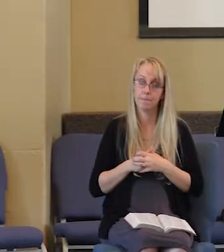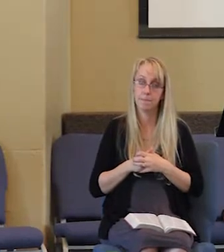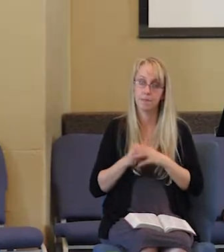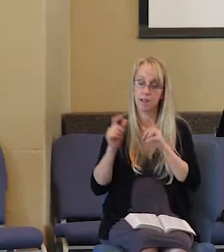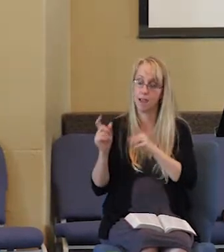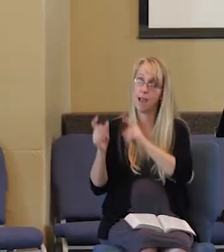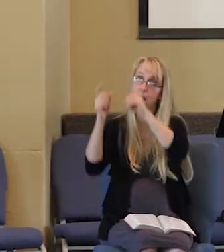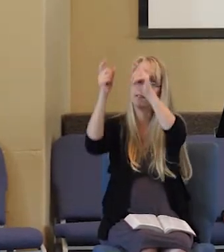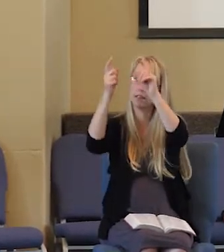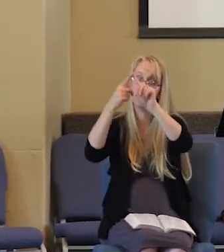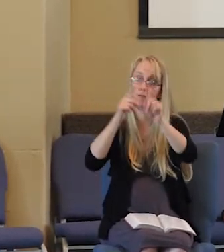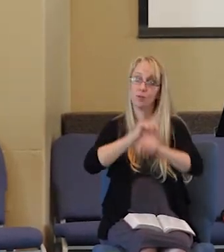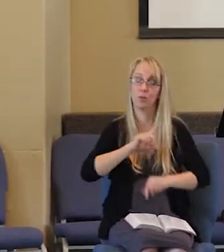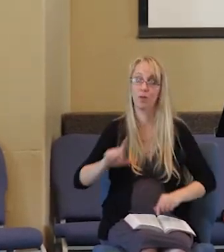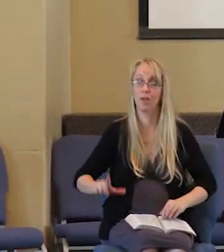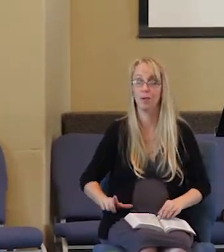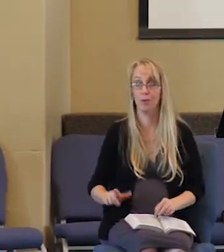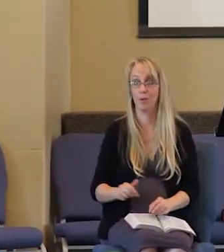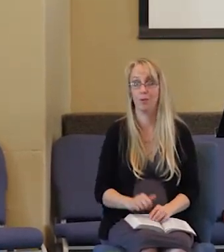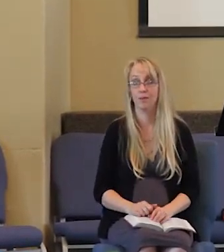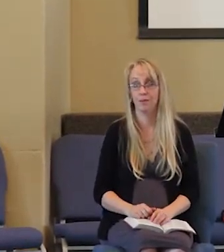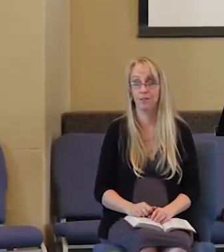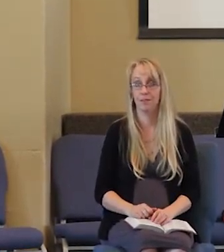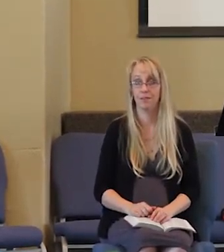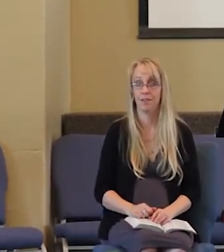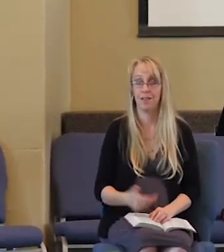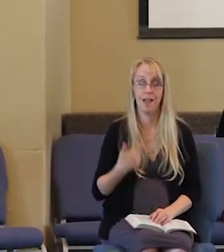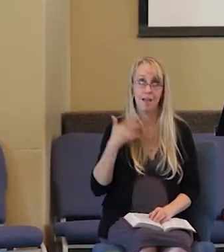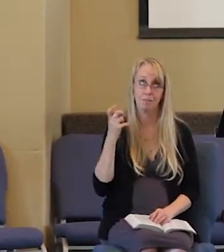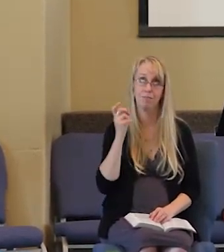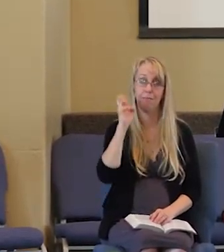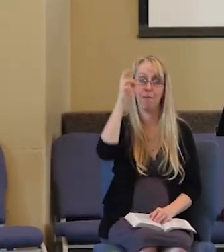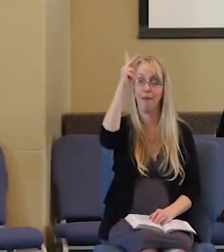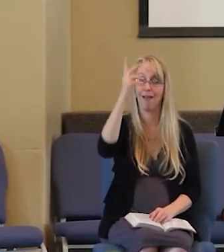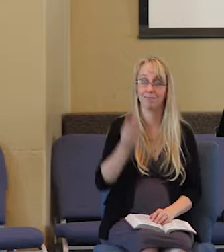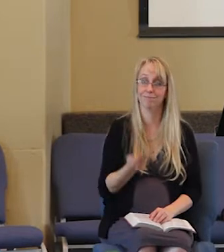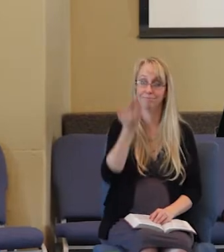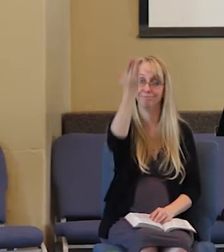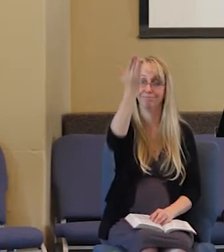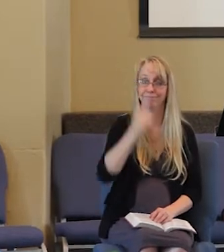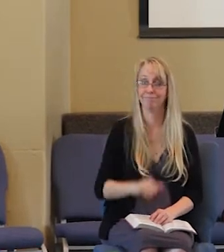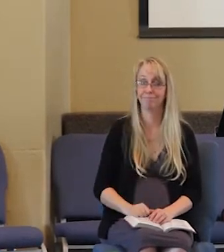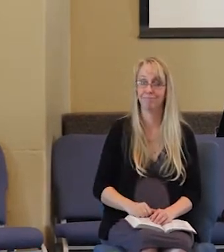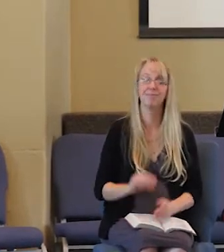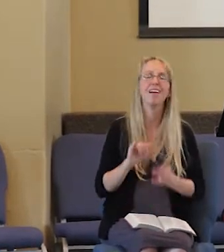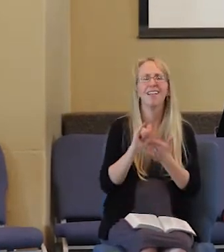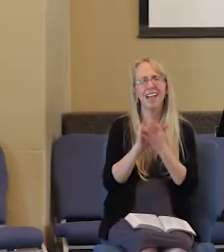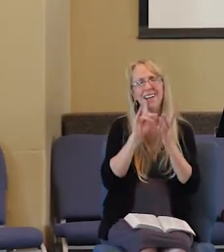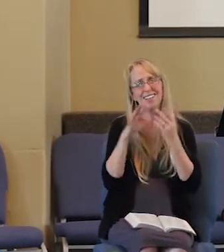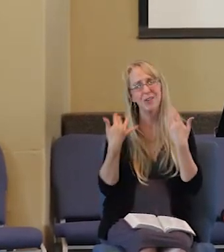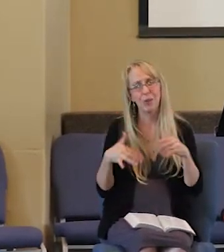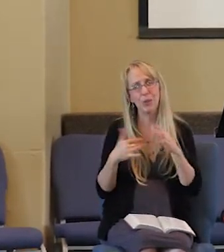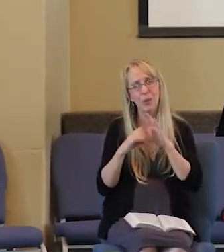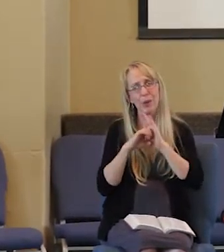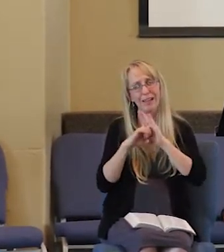as a gift to the Lord. I'm giving him back. What an example.